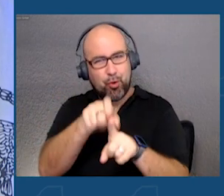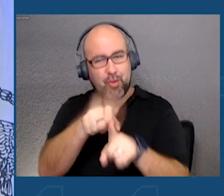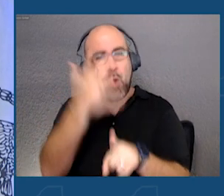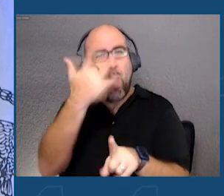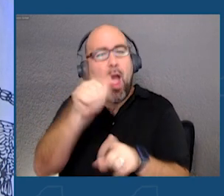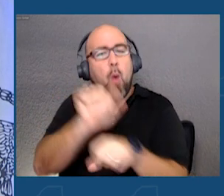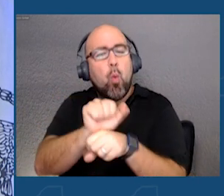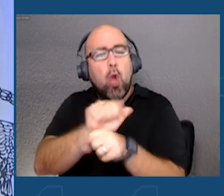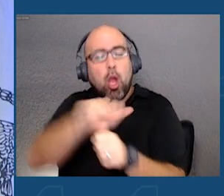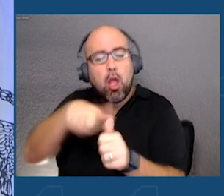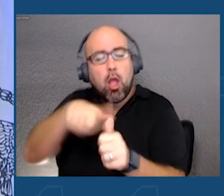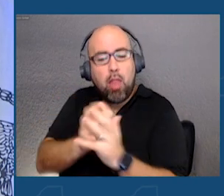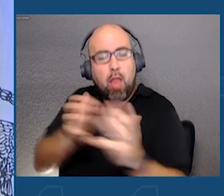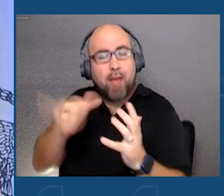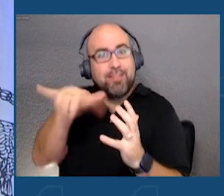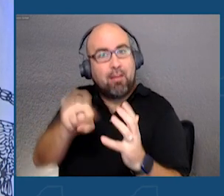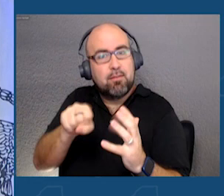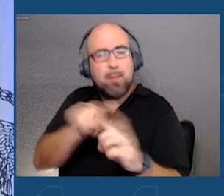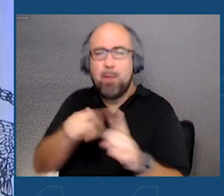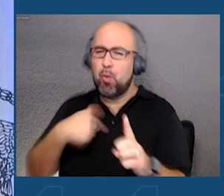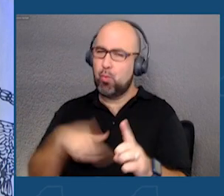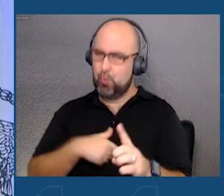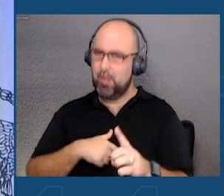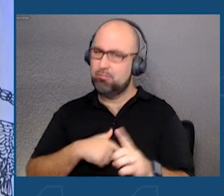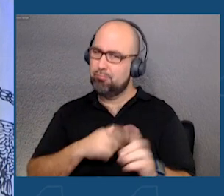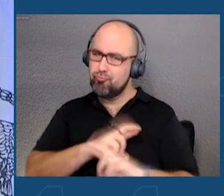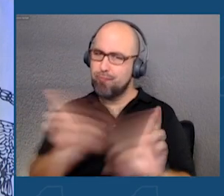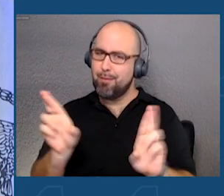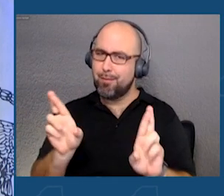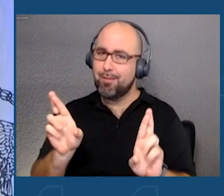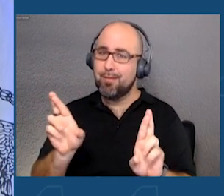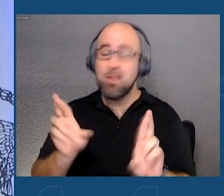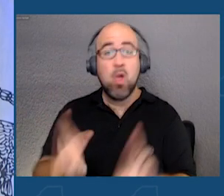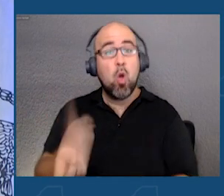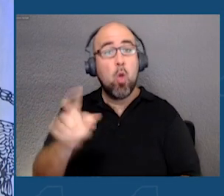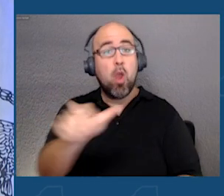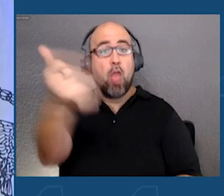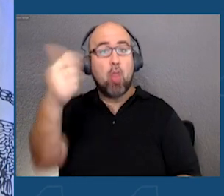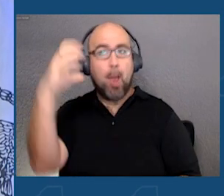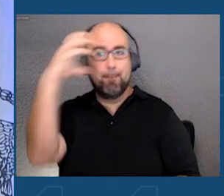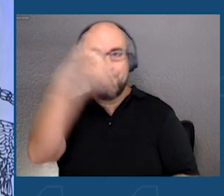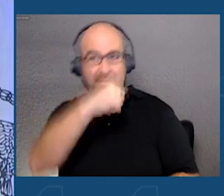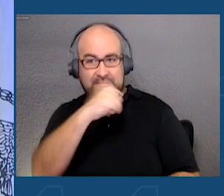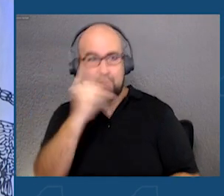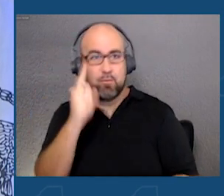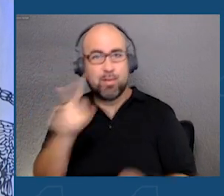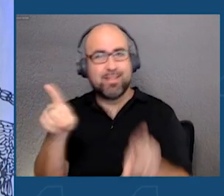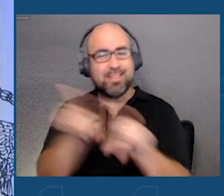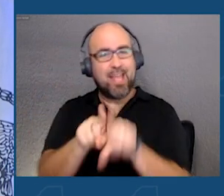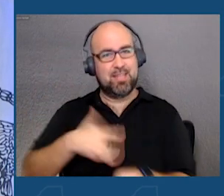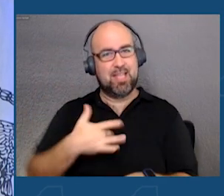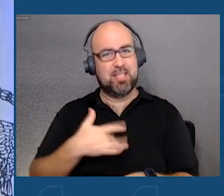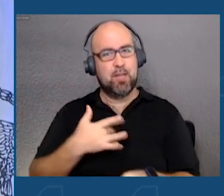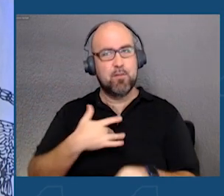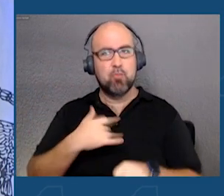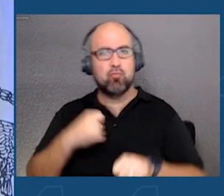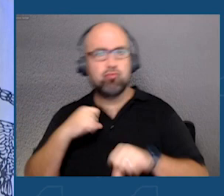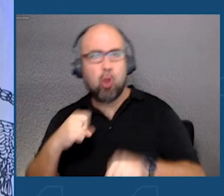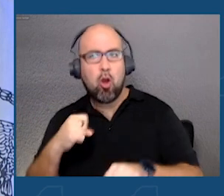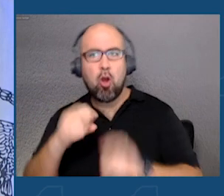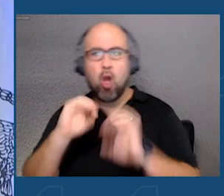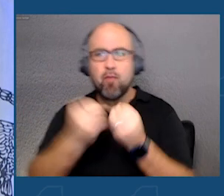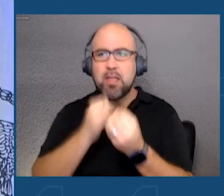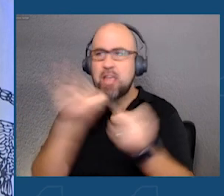we're up to the task. But another one of our missing links on why we're not having the same sense of vitality in our offices, why they're not getting completely filled up,